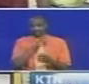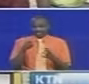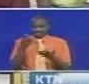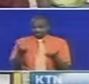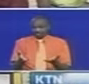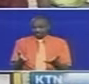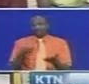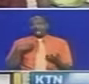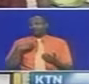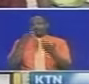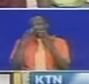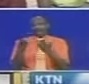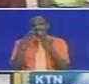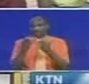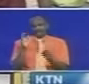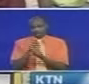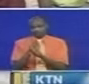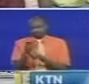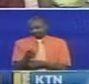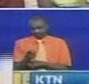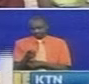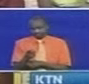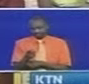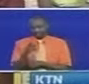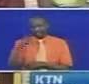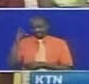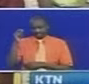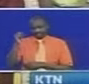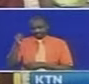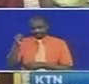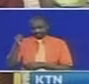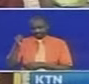give thanks all round. Ferdinand Omondi, KTN, Kanamai, Kilifi.